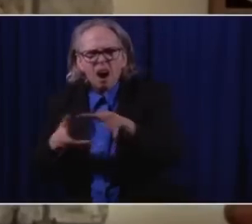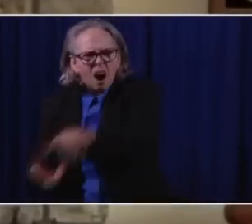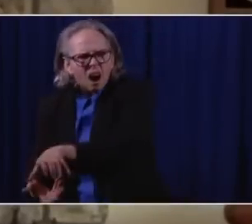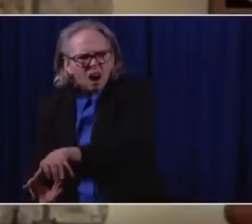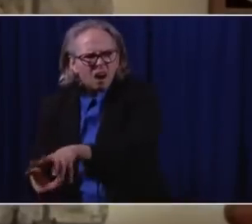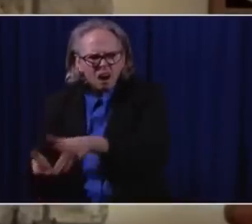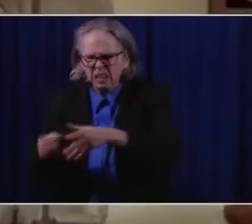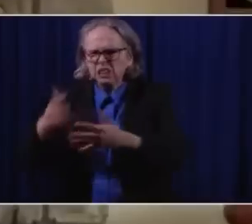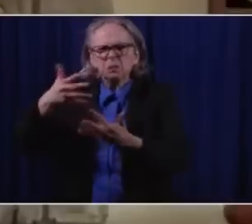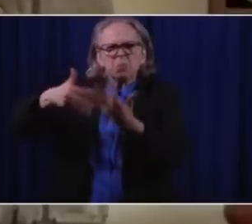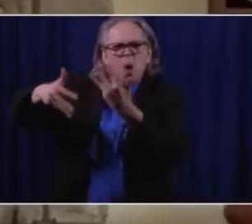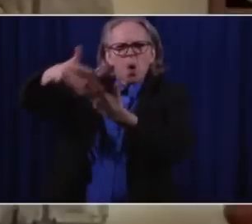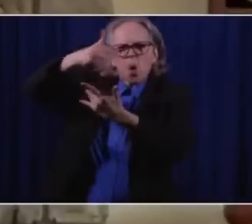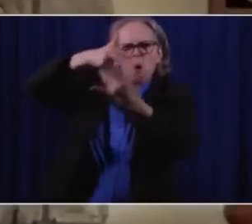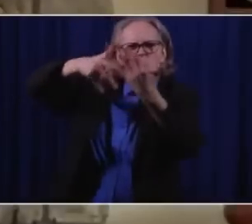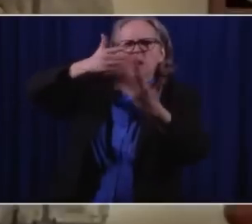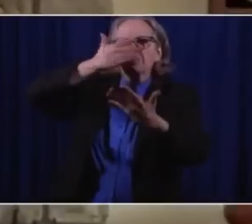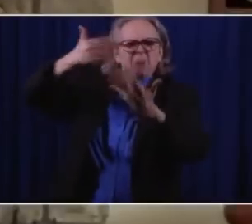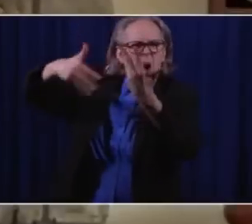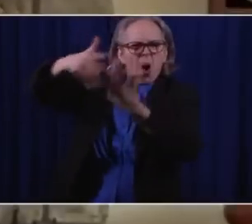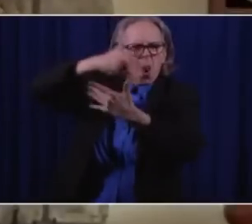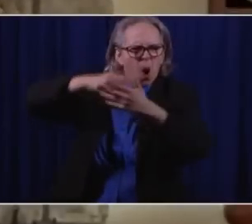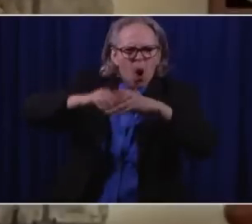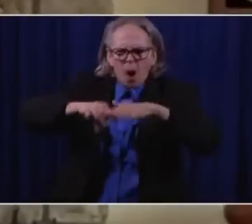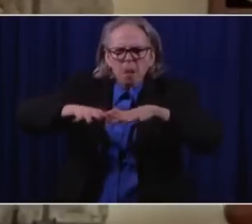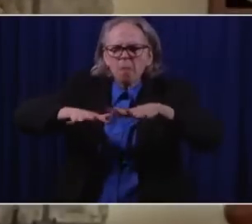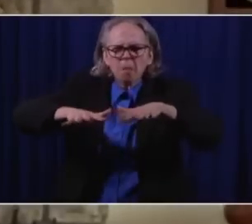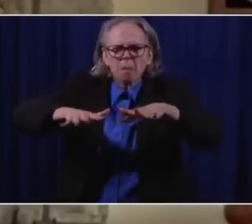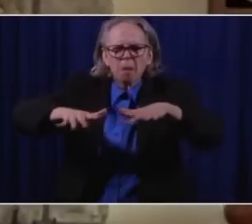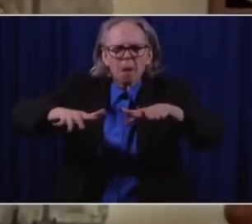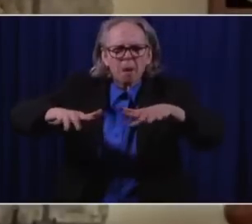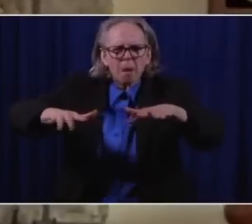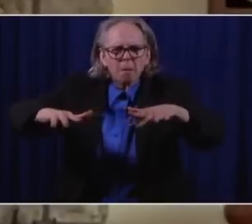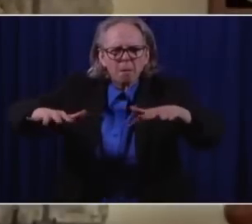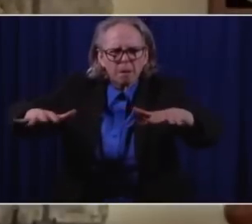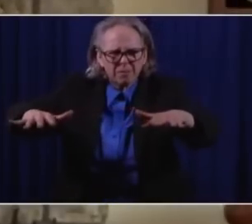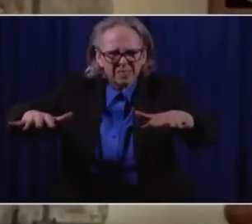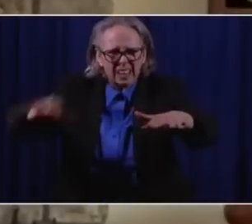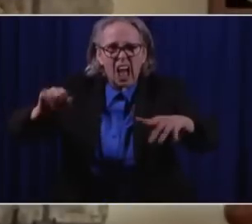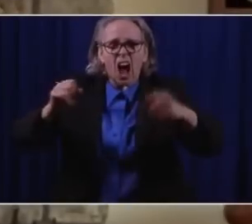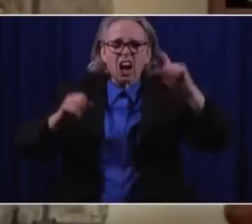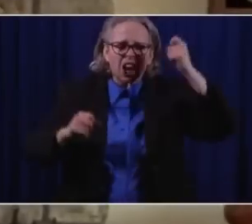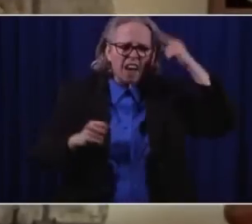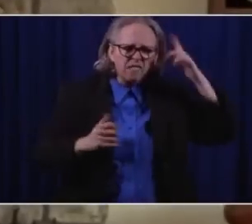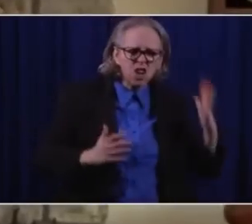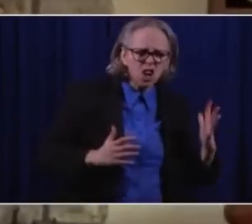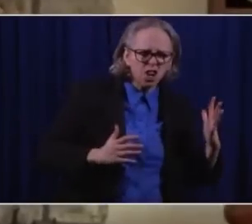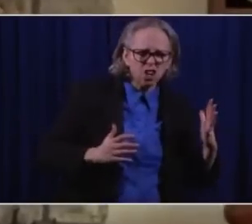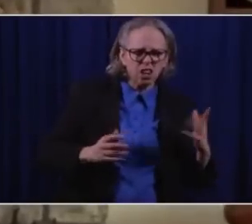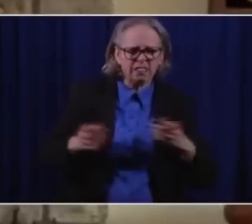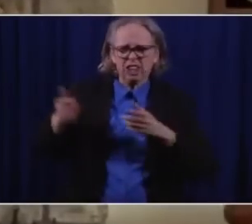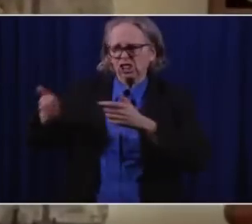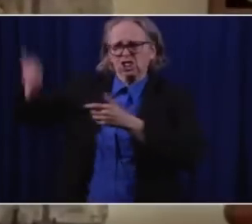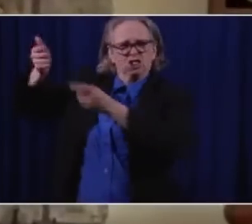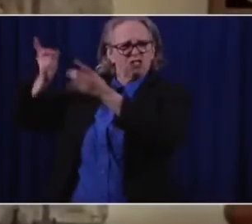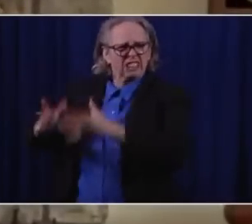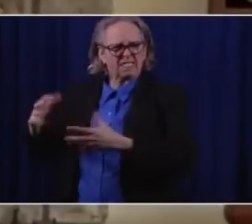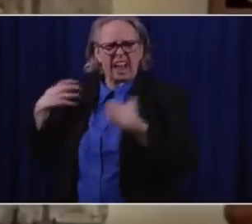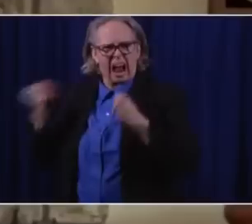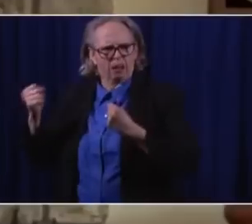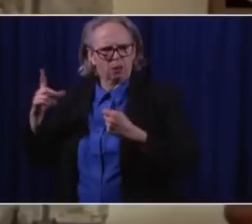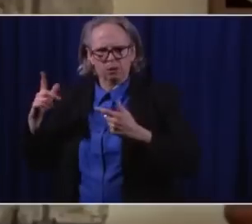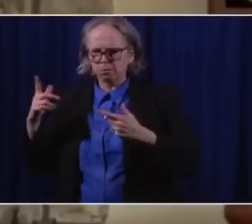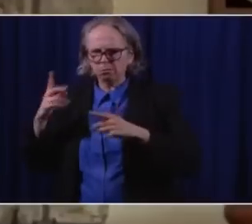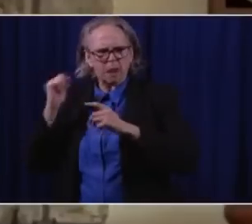The governor and director of the Department of Health would have had to immediately issue shelter-in-place orders for the areas where it was not safe to go outside